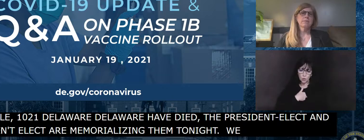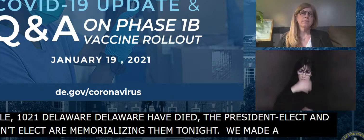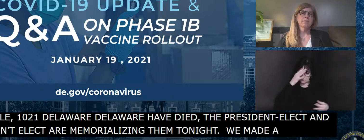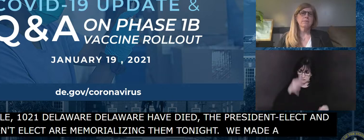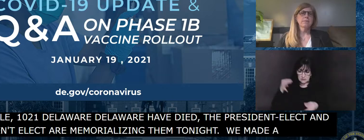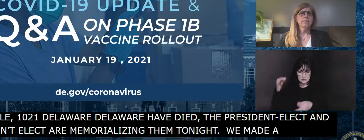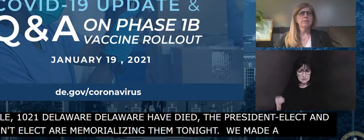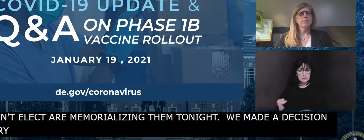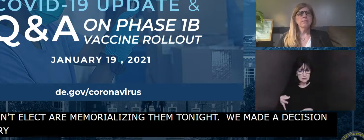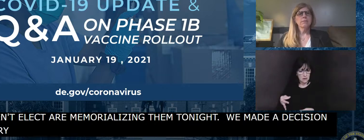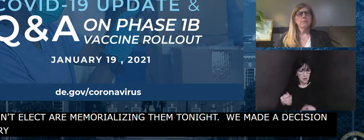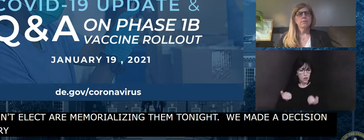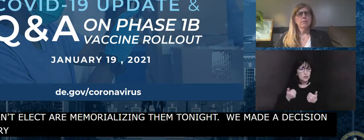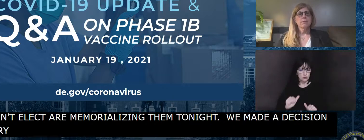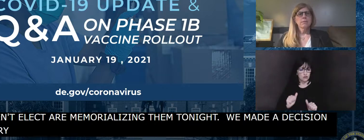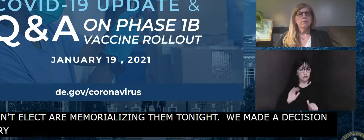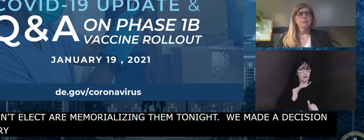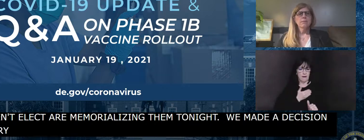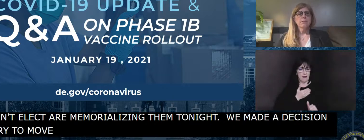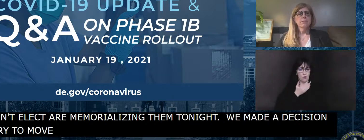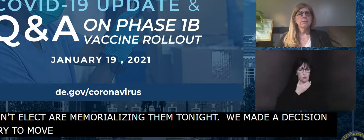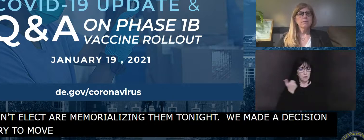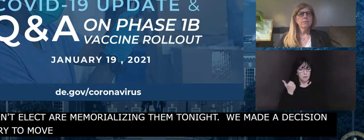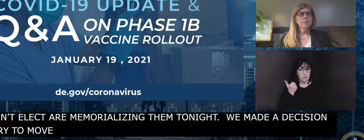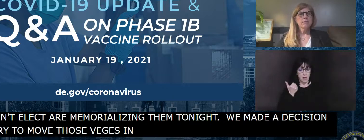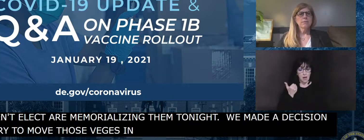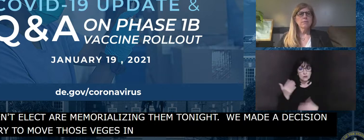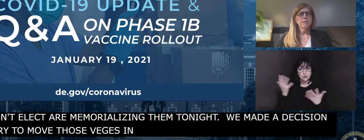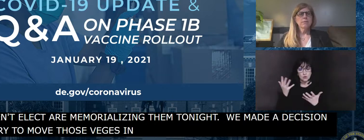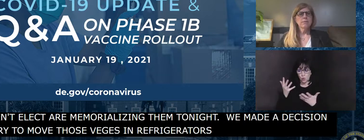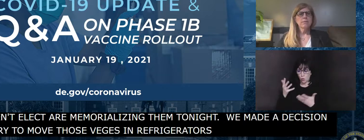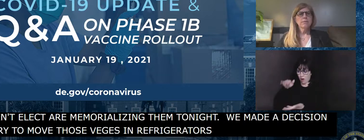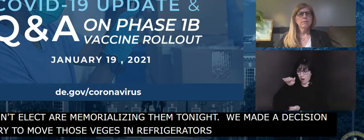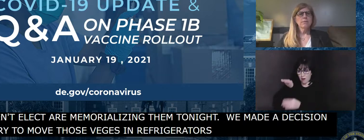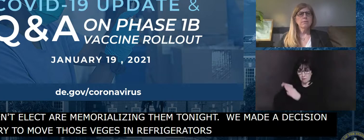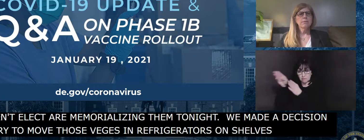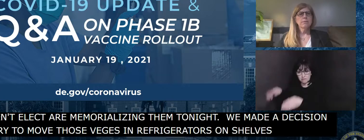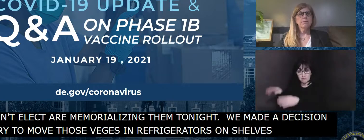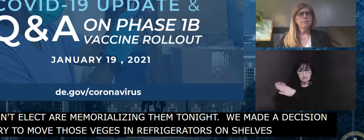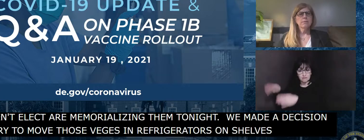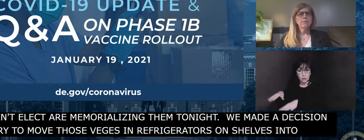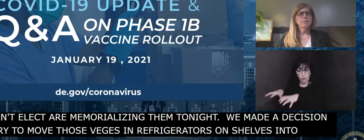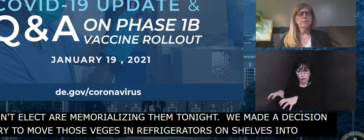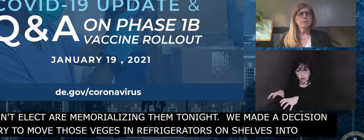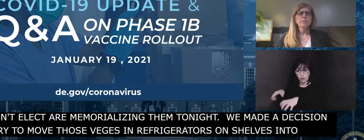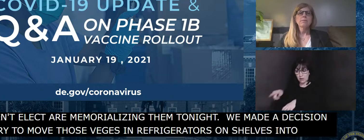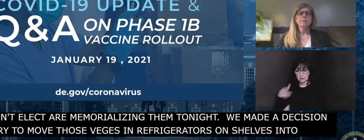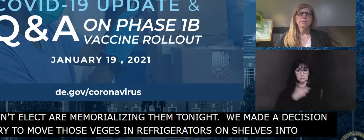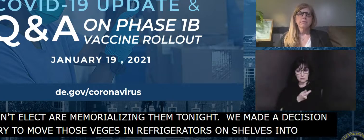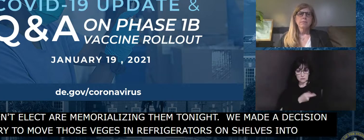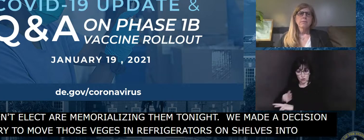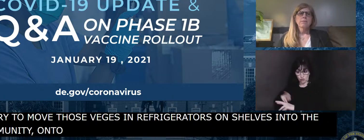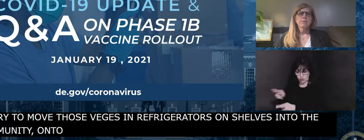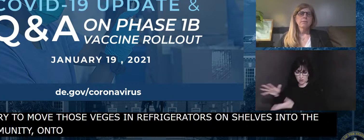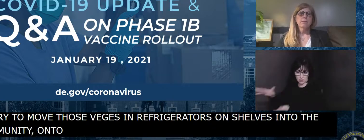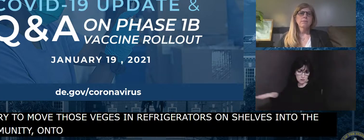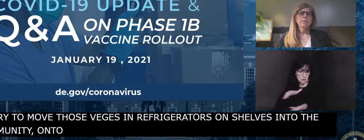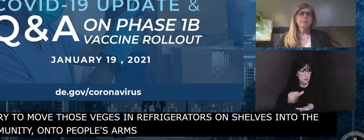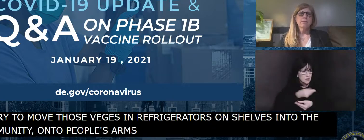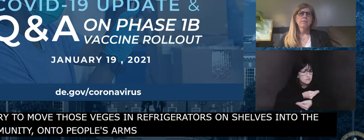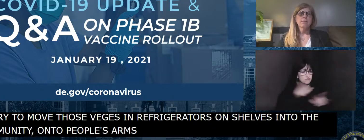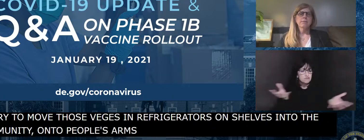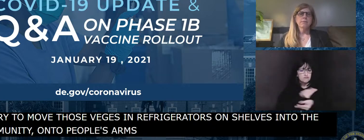in refrigerators on shelves into the community, onto people's arms, getting those 1A priority